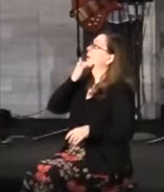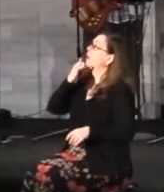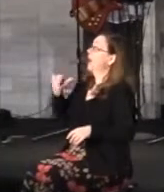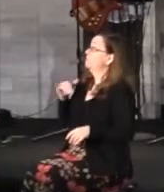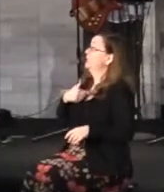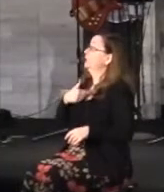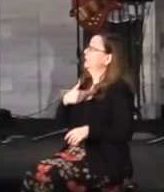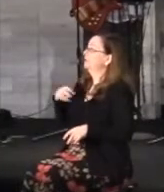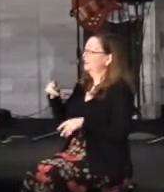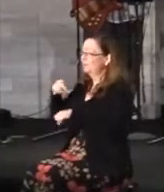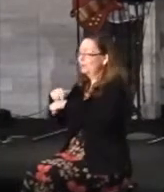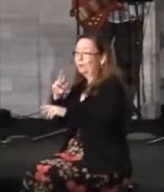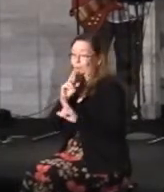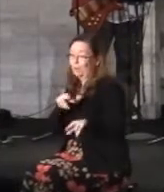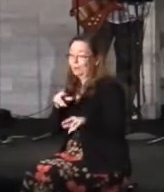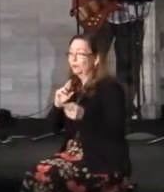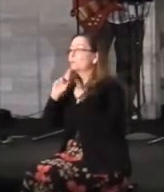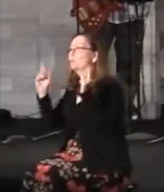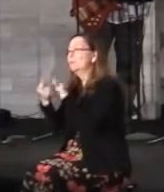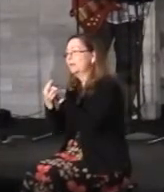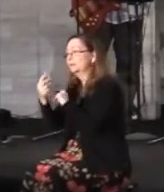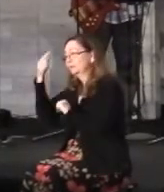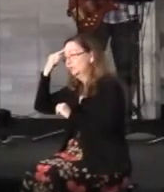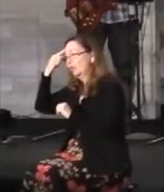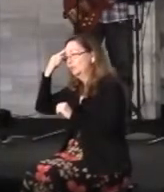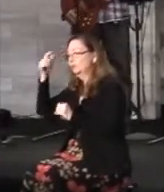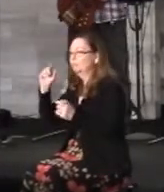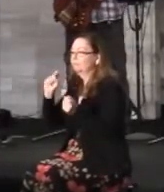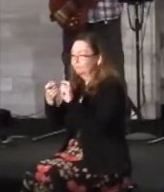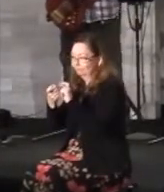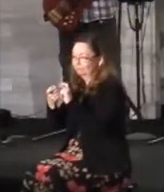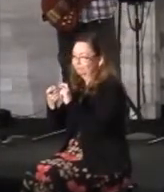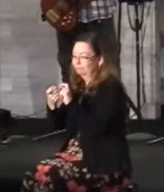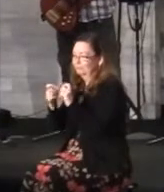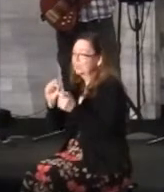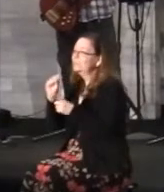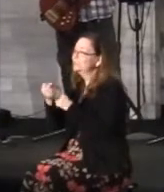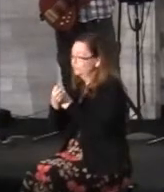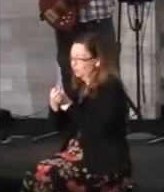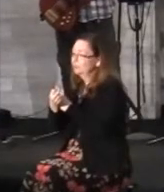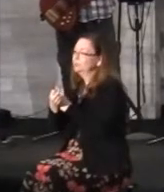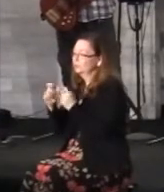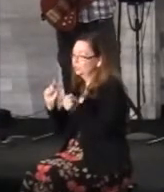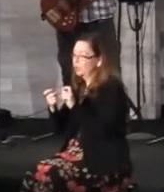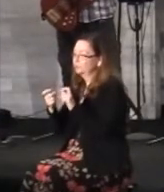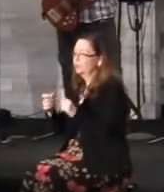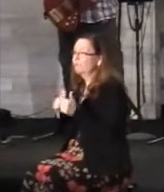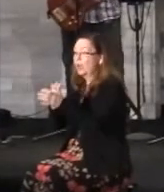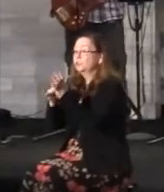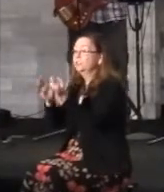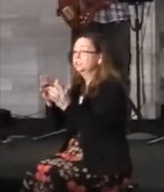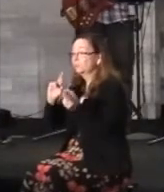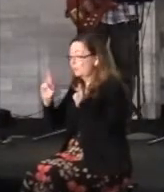And Peter responded, repent. Change your mind about your sins and your situation. Follow after Jesus.